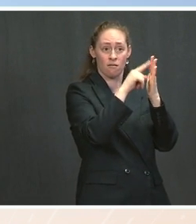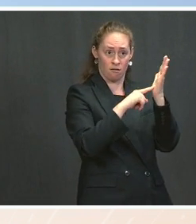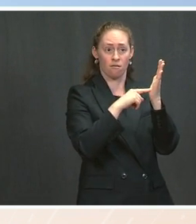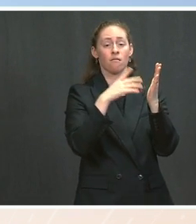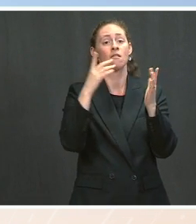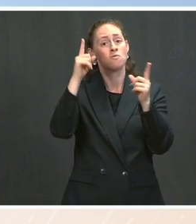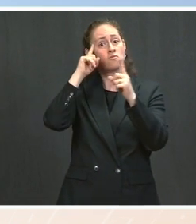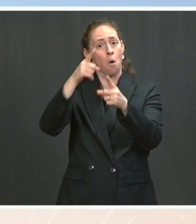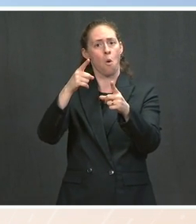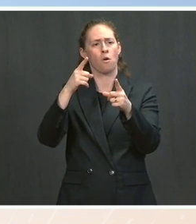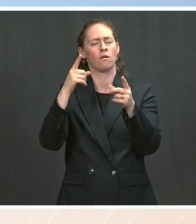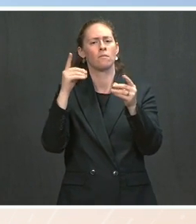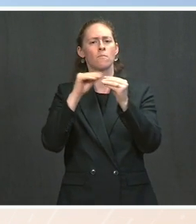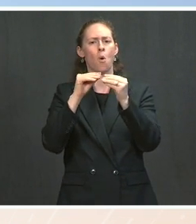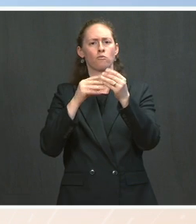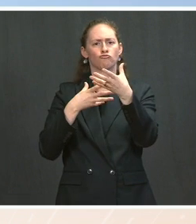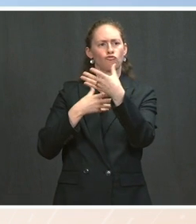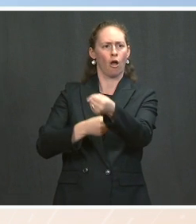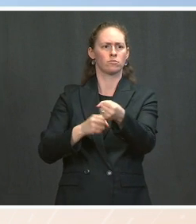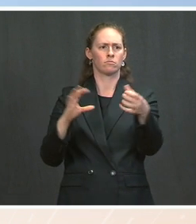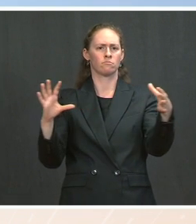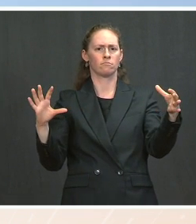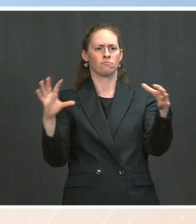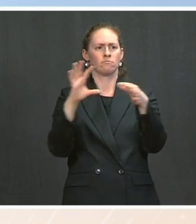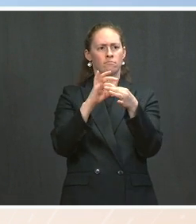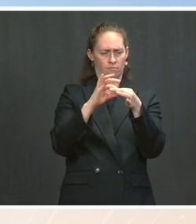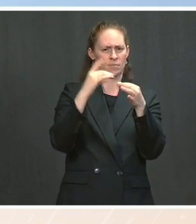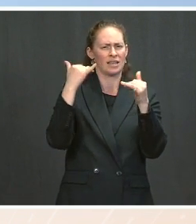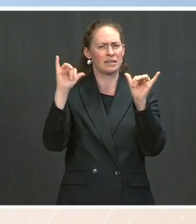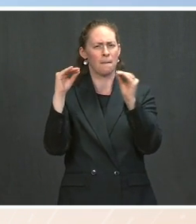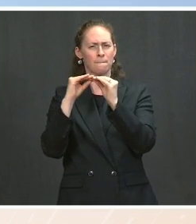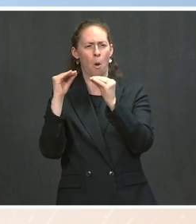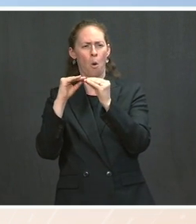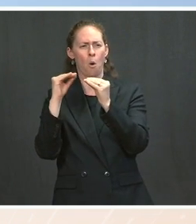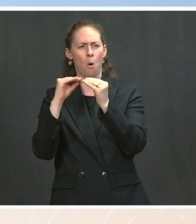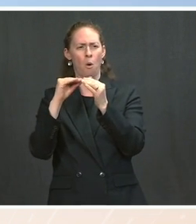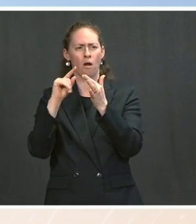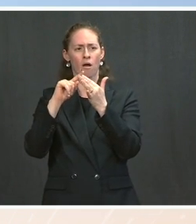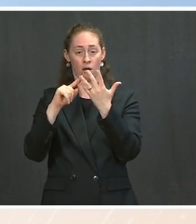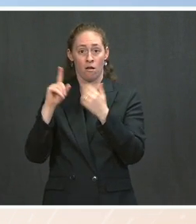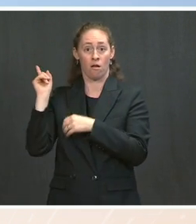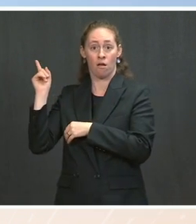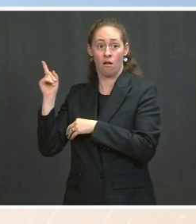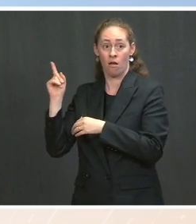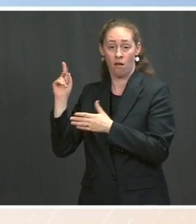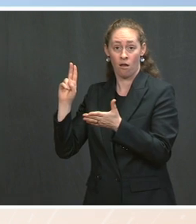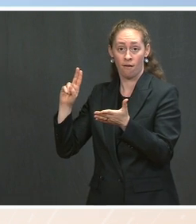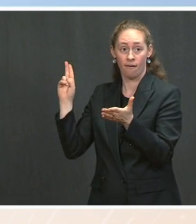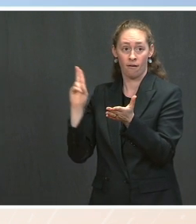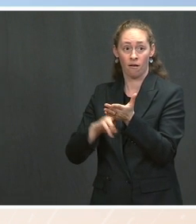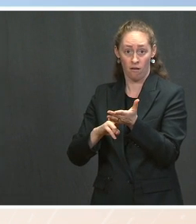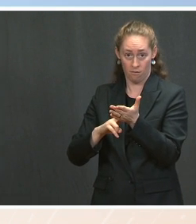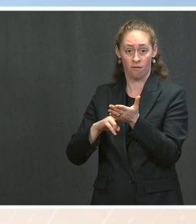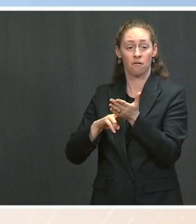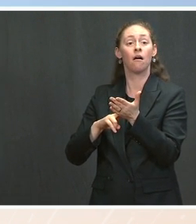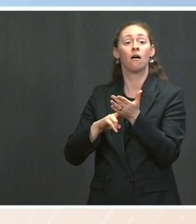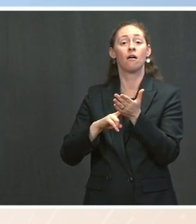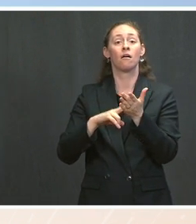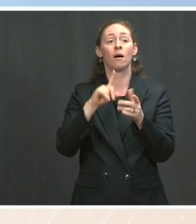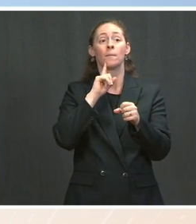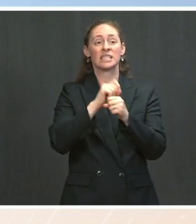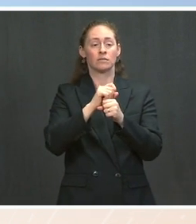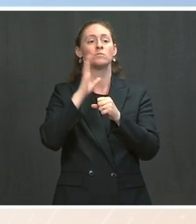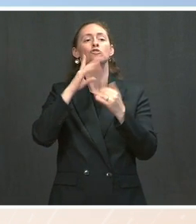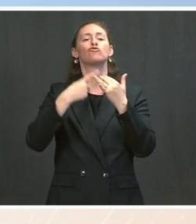but I think our view and the president's view is that signing this bill into law would make a contribution. Also, what